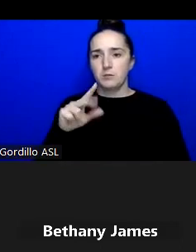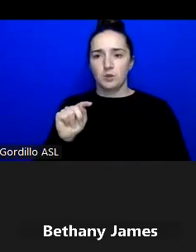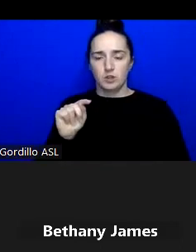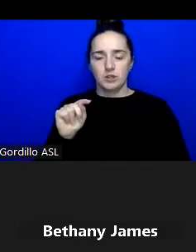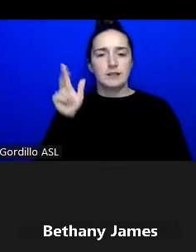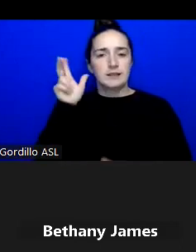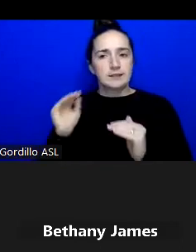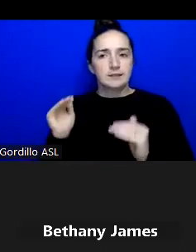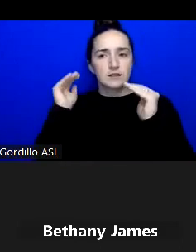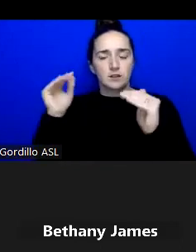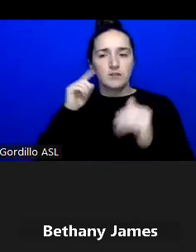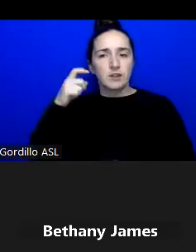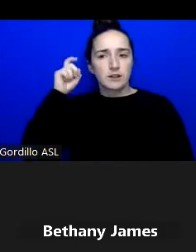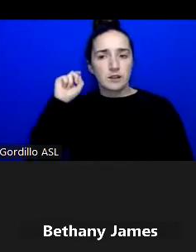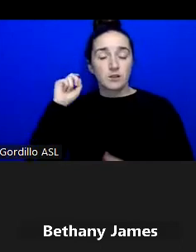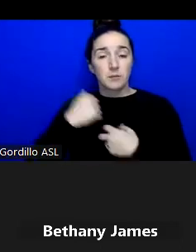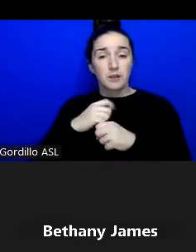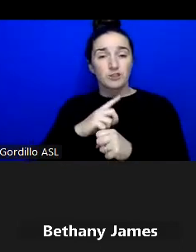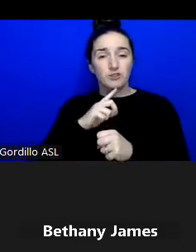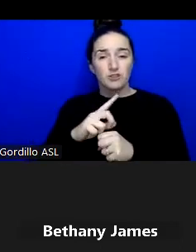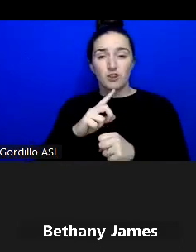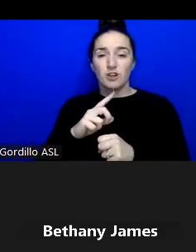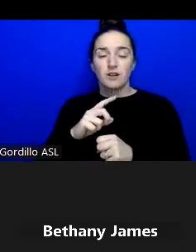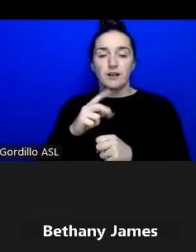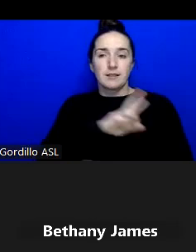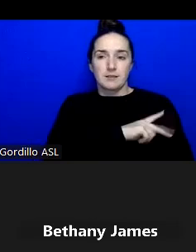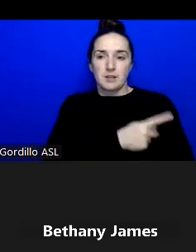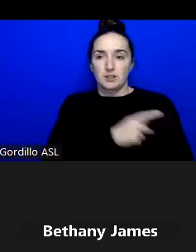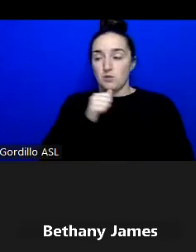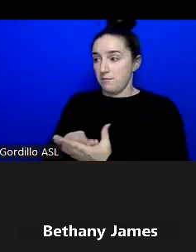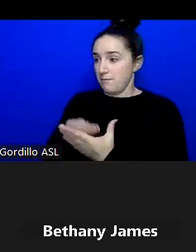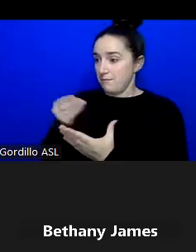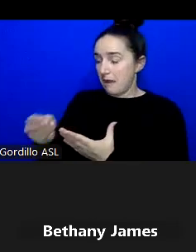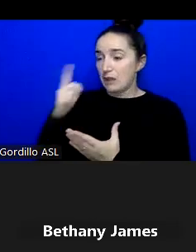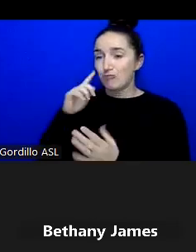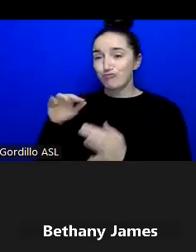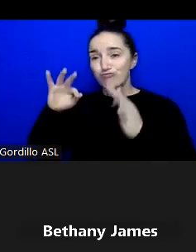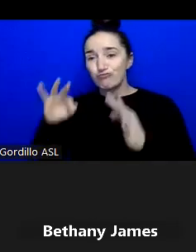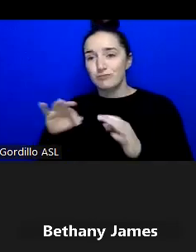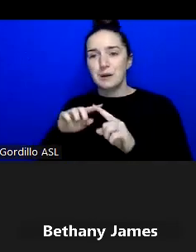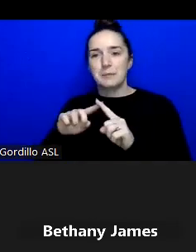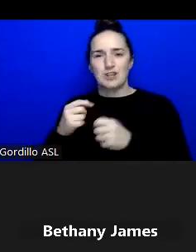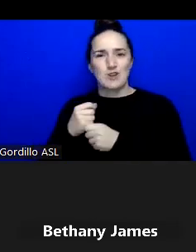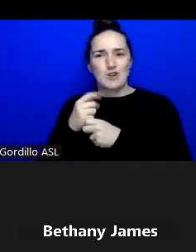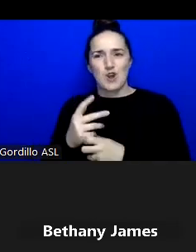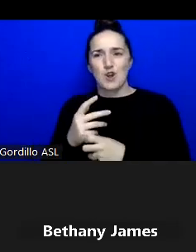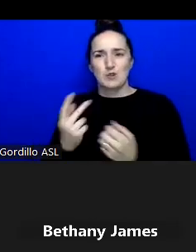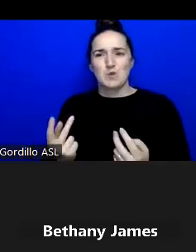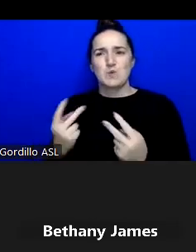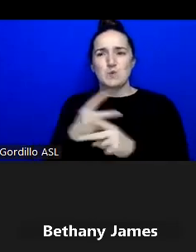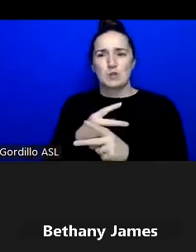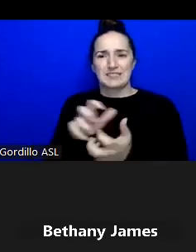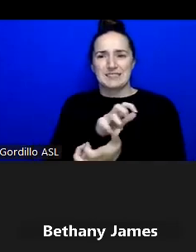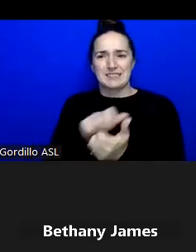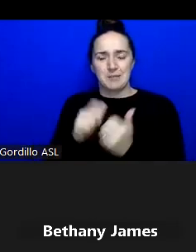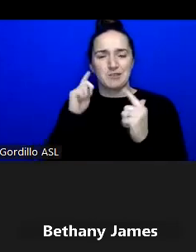aren't inadvertently causing more damage to their hearing, as well as the maximum insertion depth. So how far they're sitting down into the ear